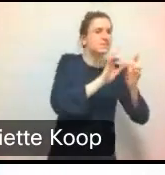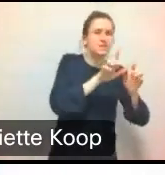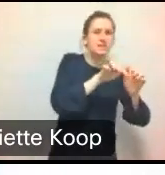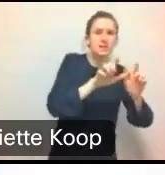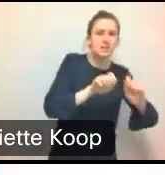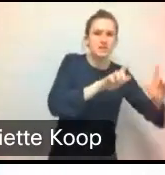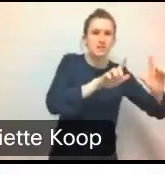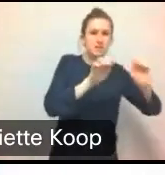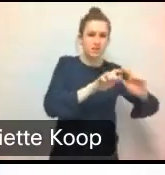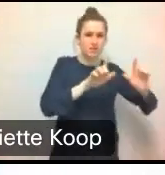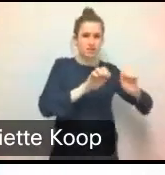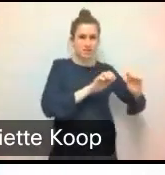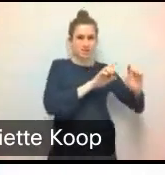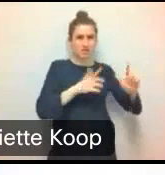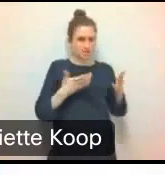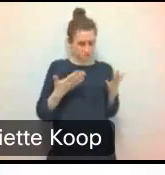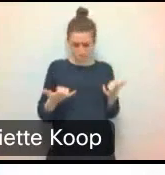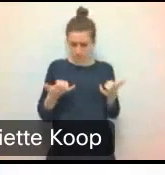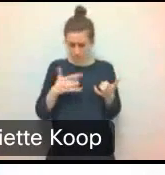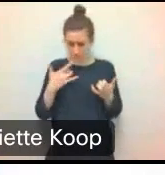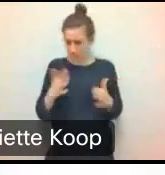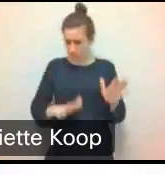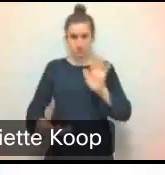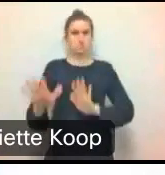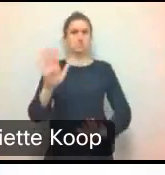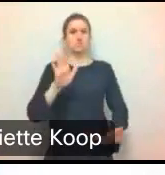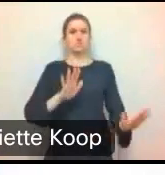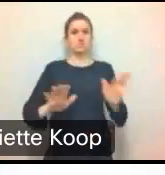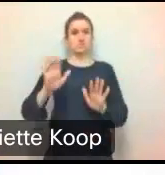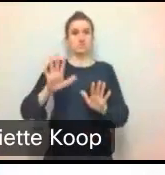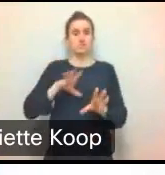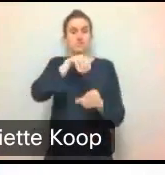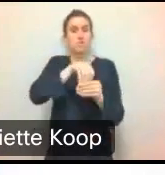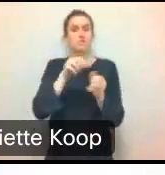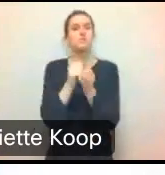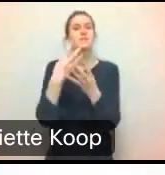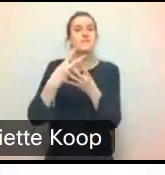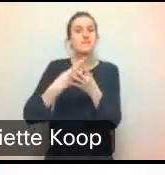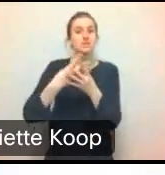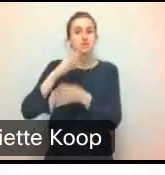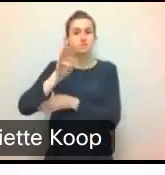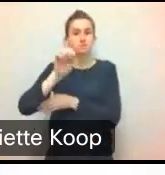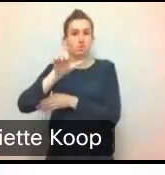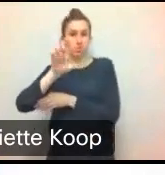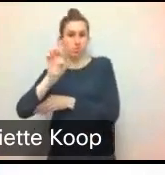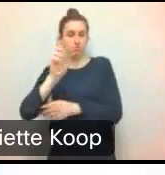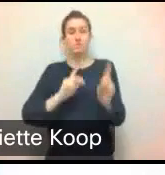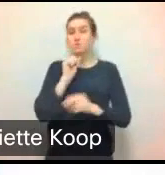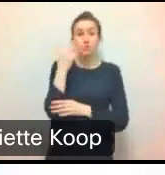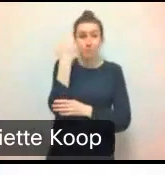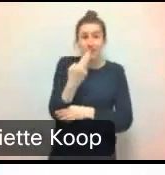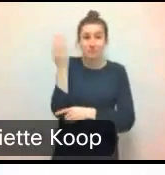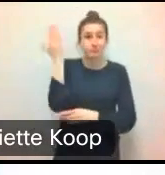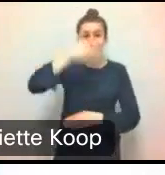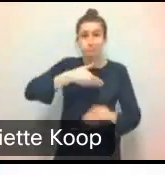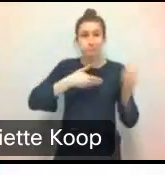don't get off that page, you often find yourself in what's called a filter bubble. And people don't know that. They don't know that